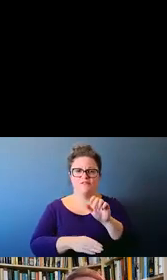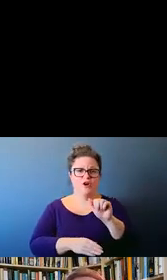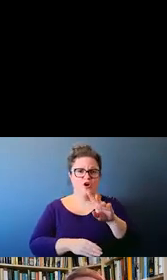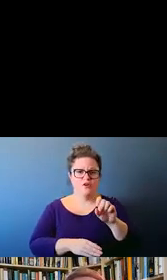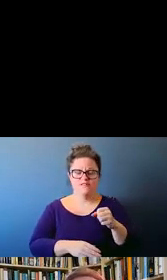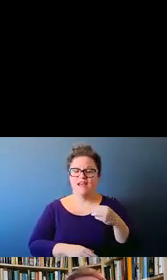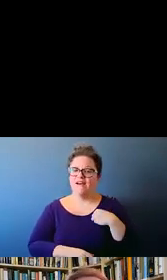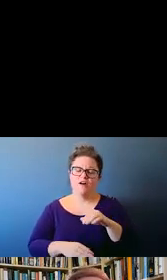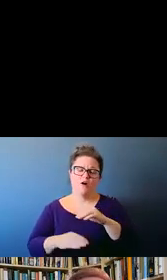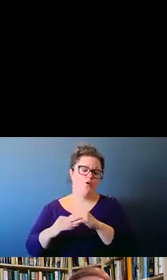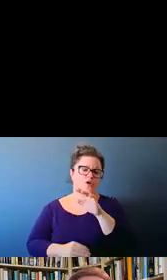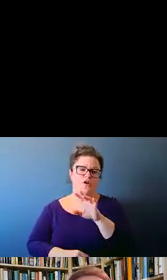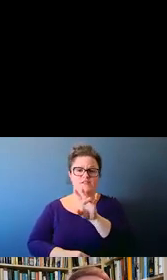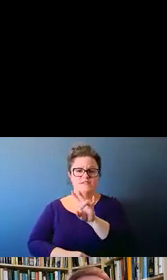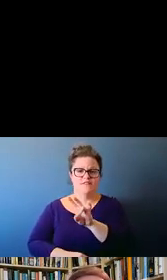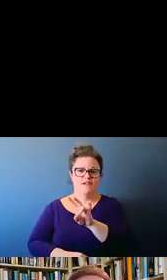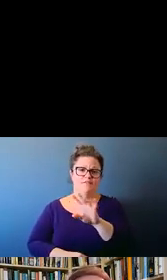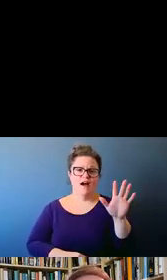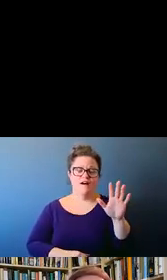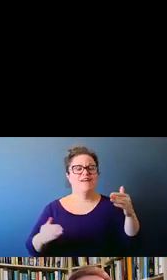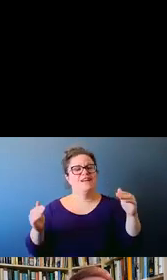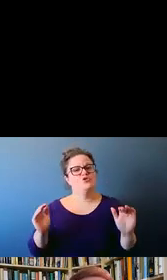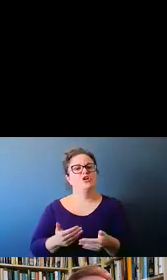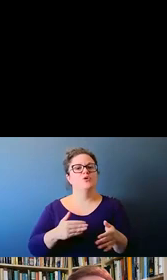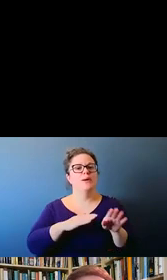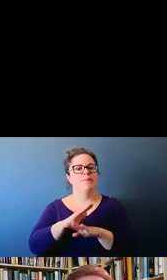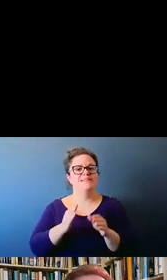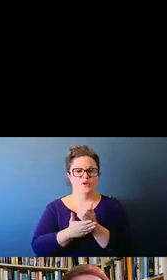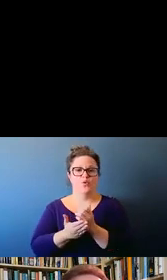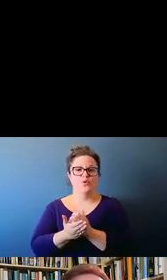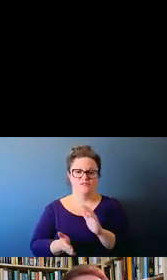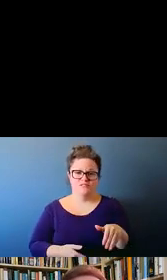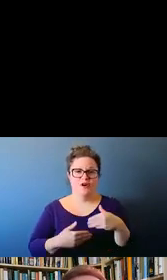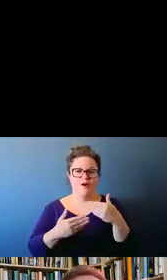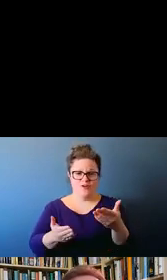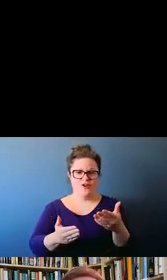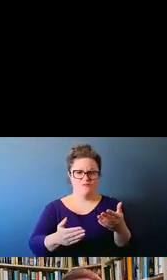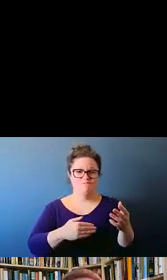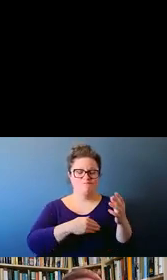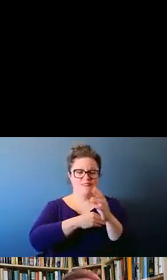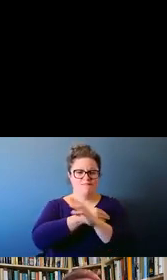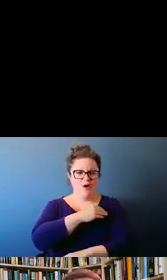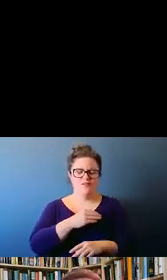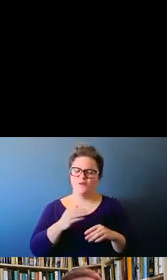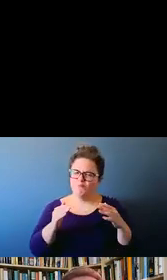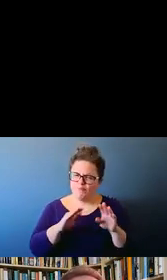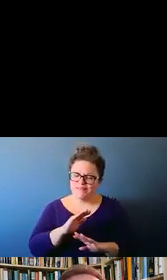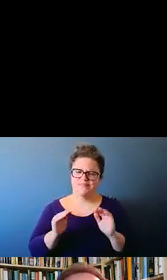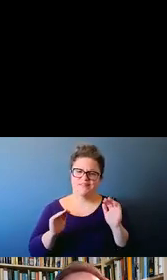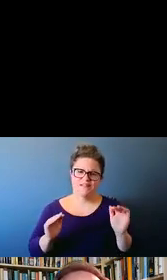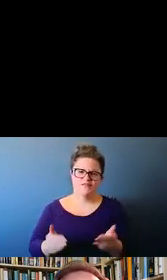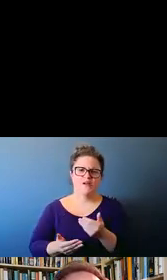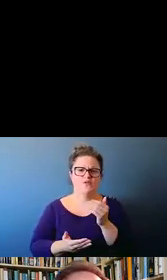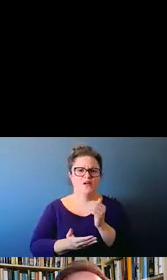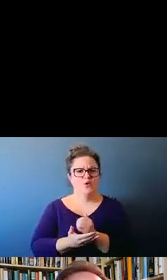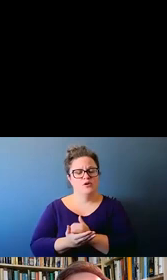over 75 introductory level courses that we'll be offering in the coming year. So these are introductory courses to